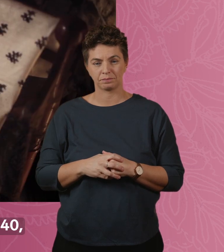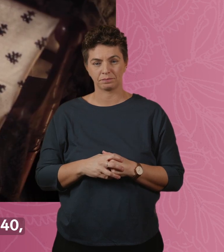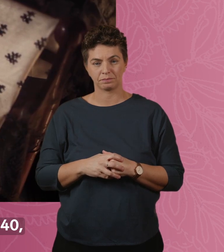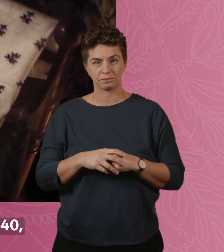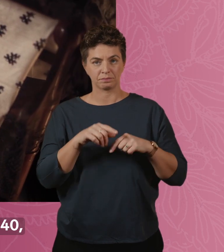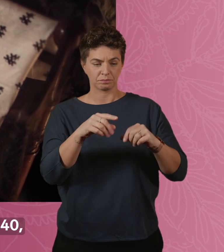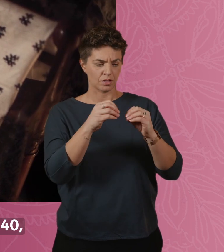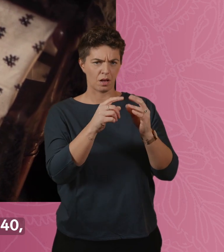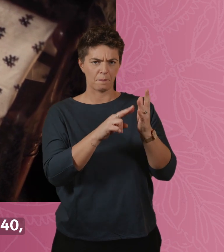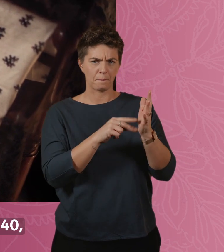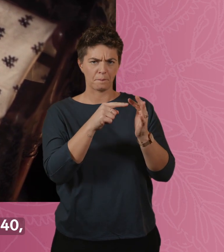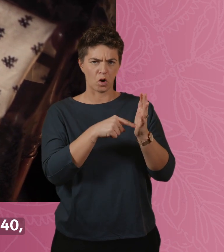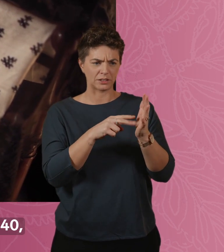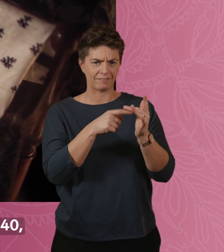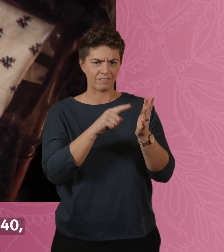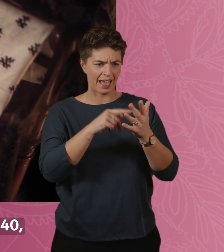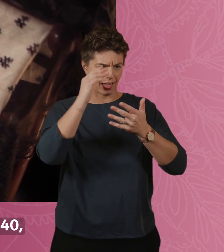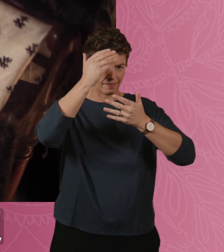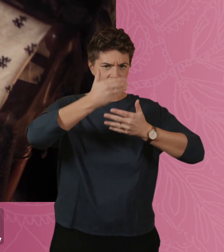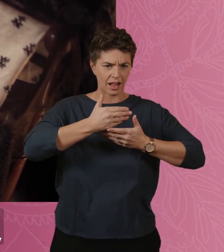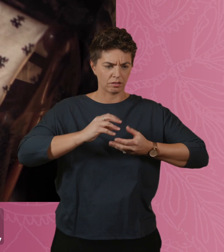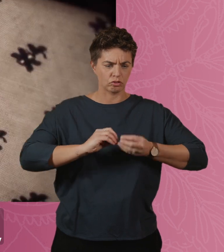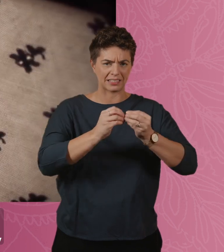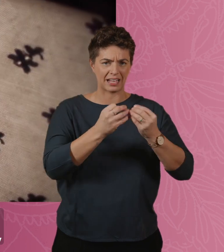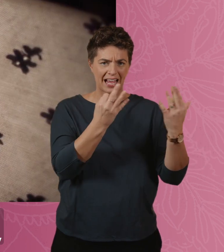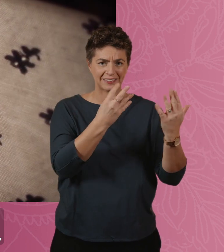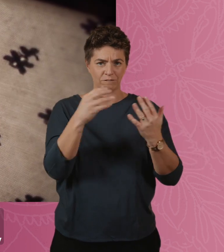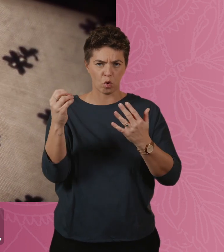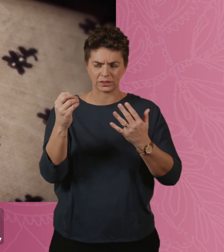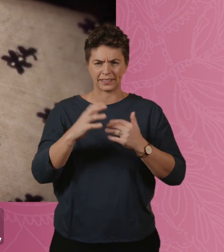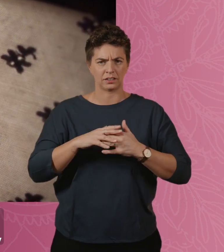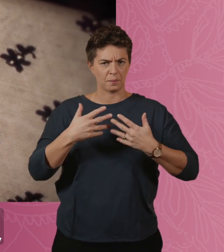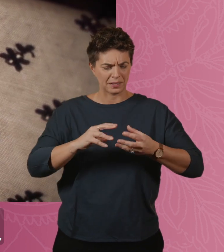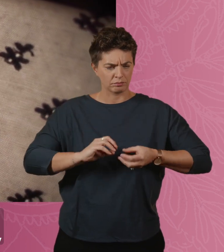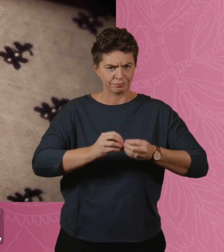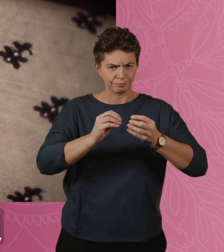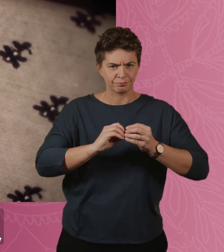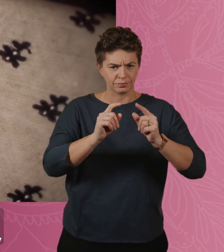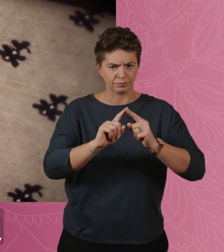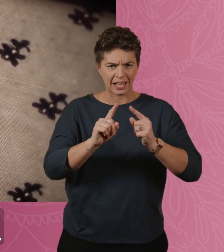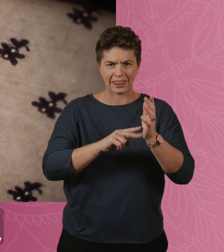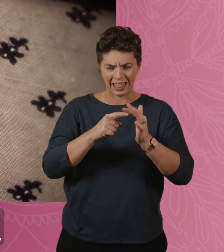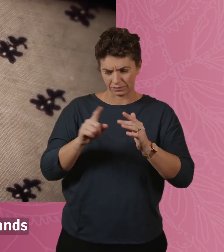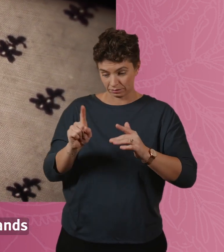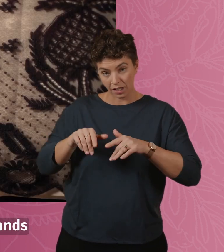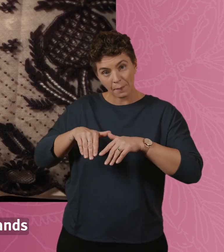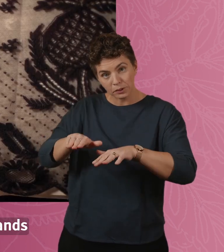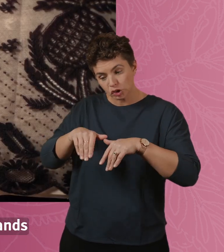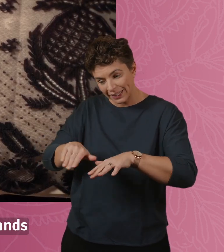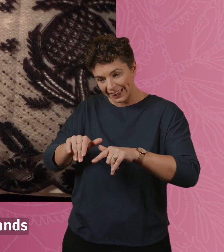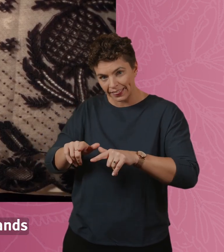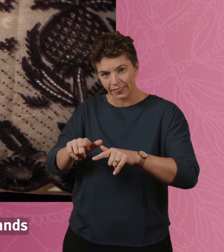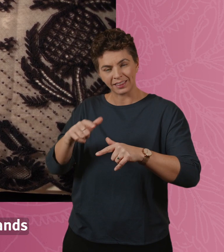When this bonnet veil was made in 1840, manufacturers produced large quantities of lace net on machines, but they